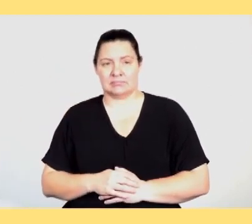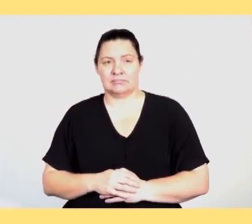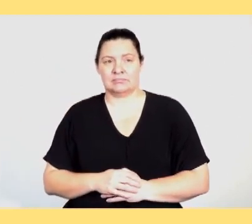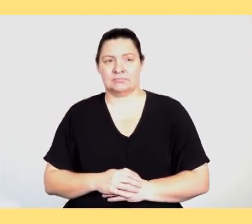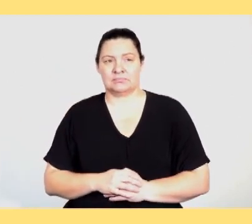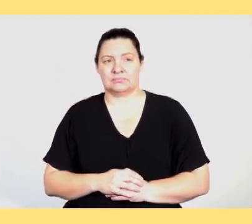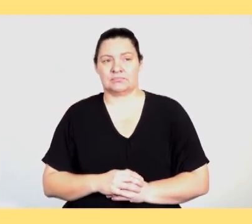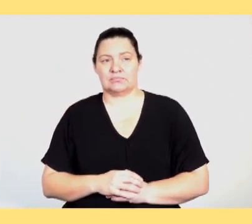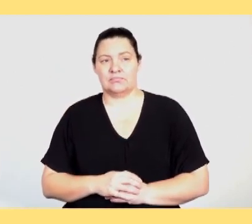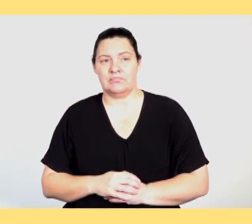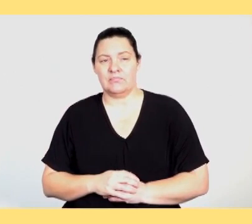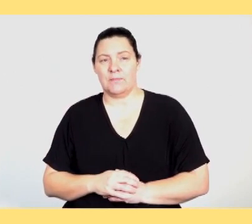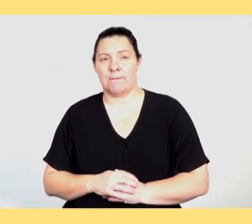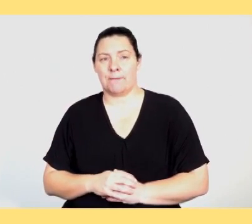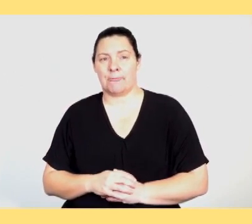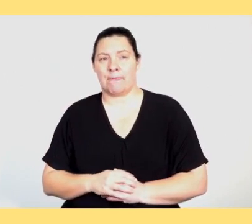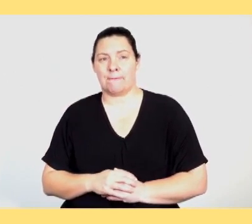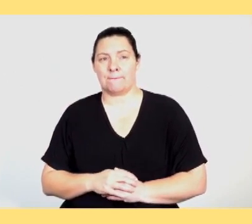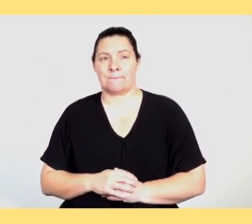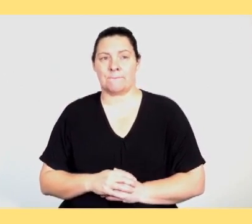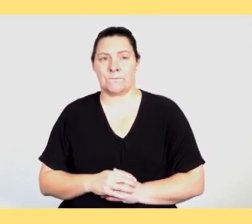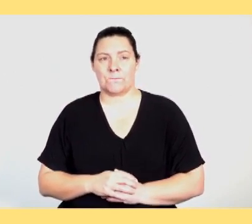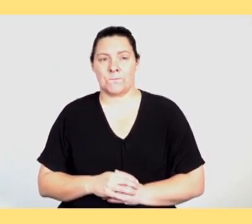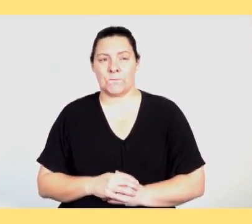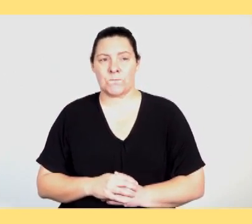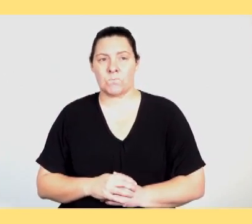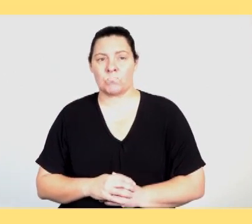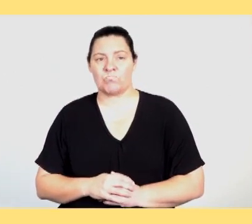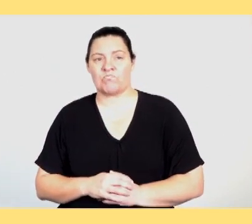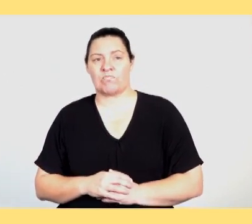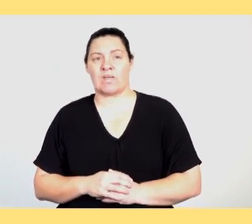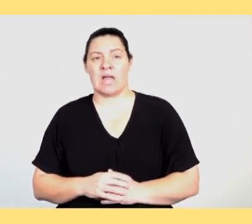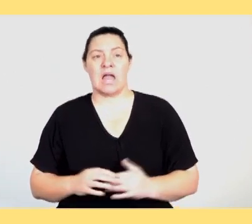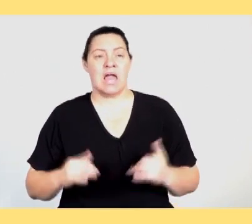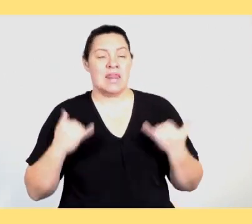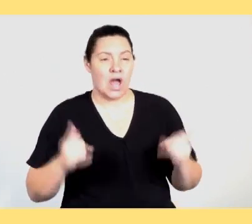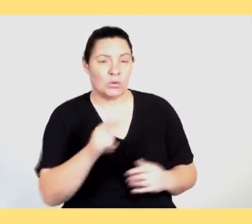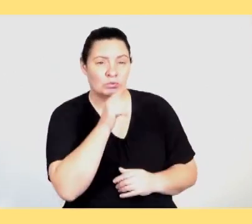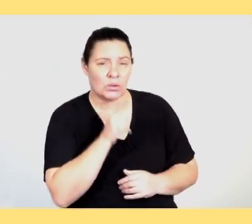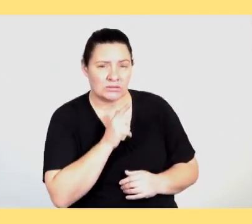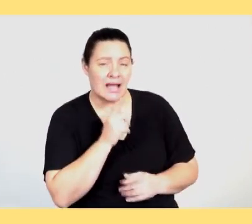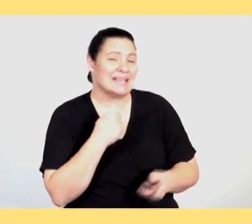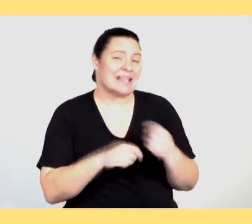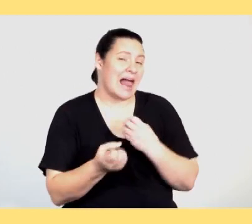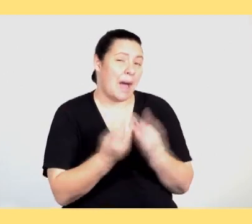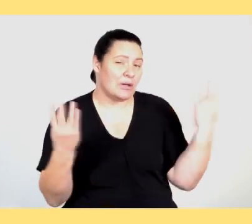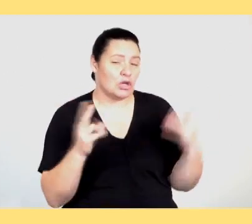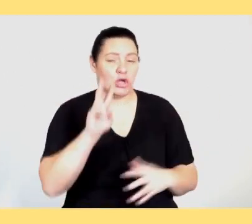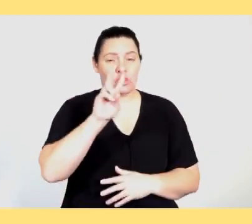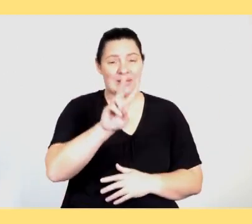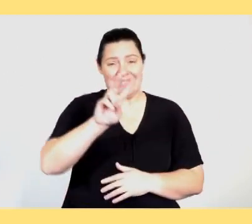and the debtor's name is Ryan Gigs. And we are told that the goods were sold